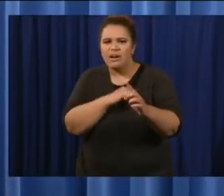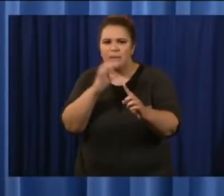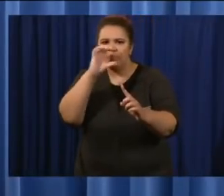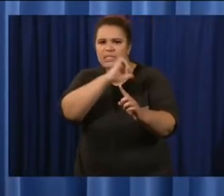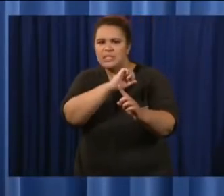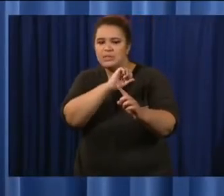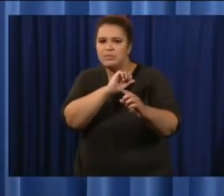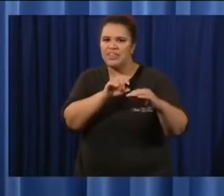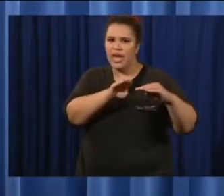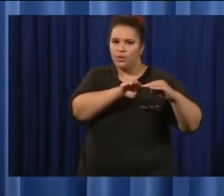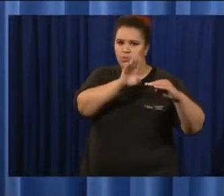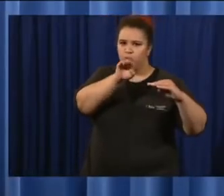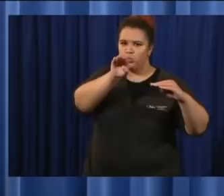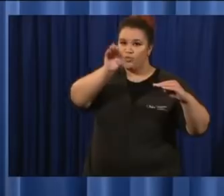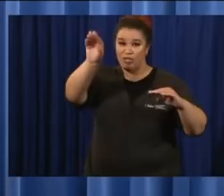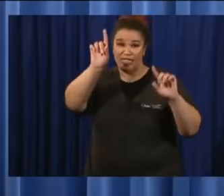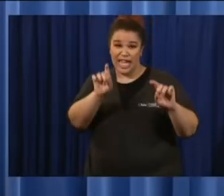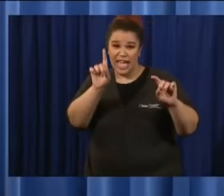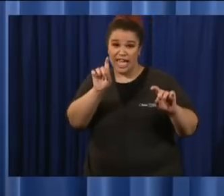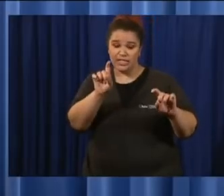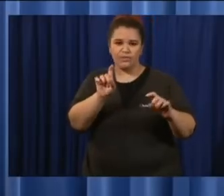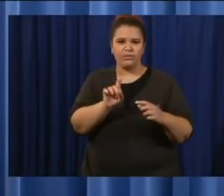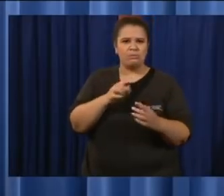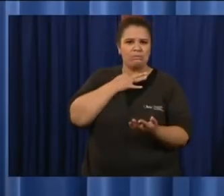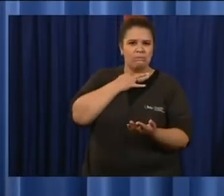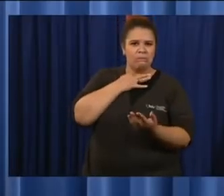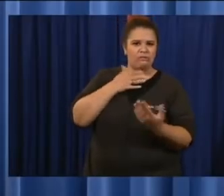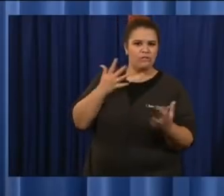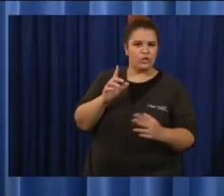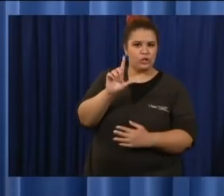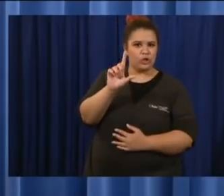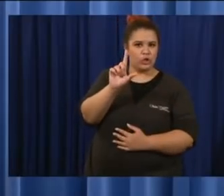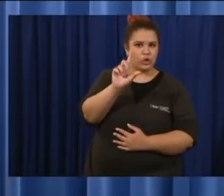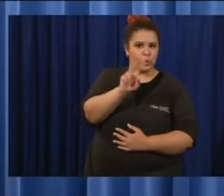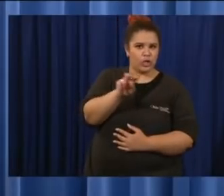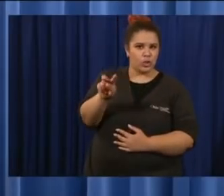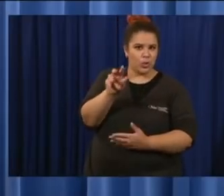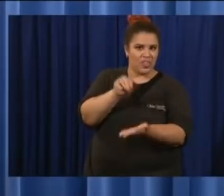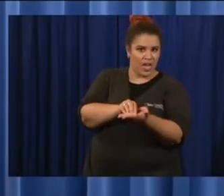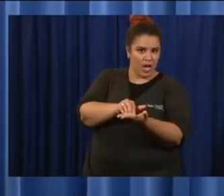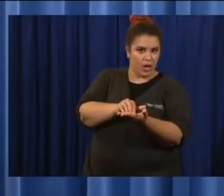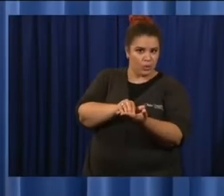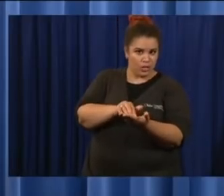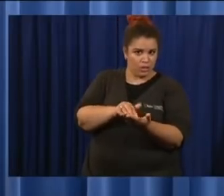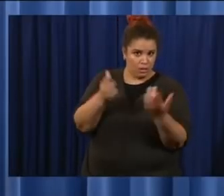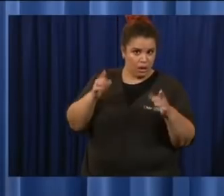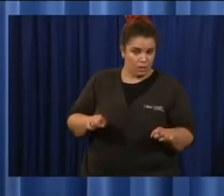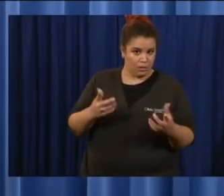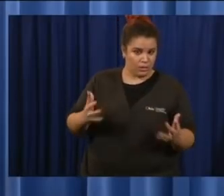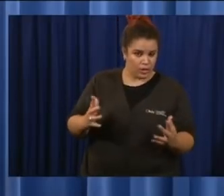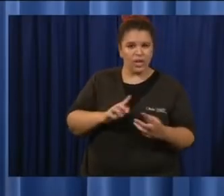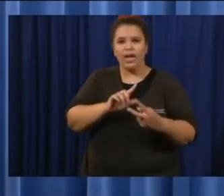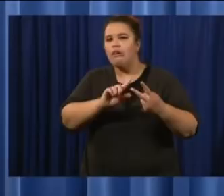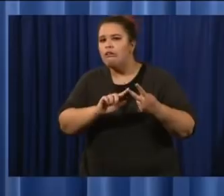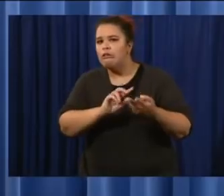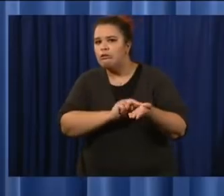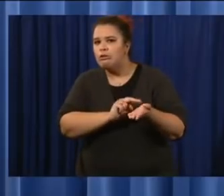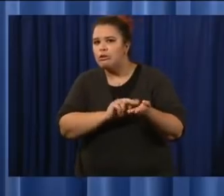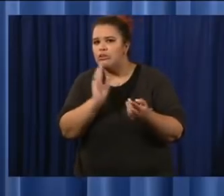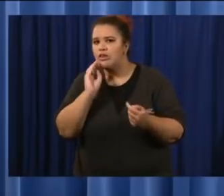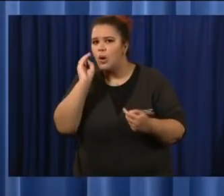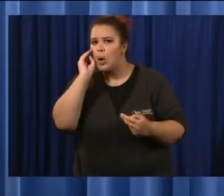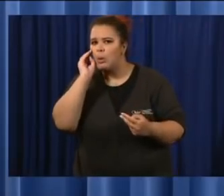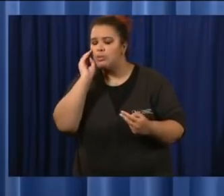a day, and then going off the last question, with nursing homes, is there a target date you expect to allow people back in to see their loved ones,